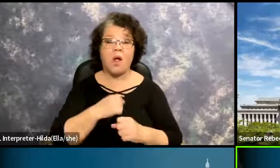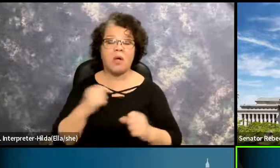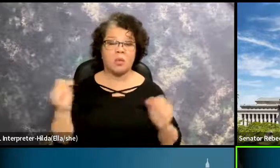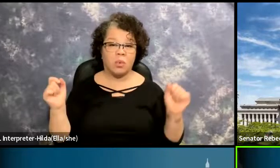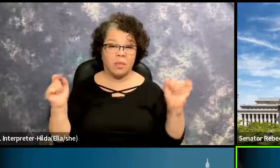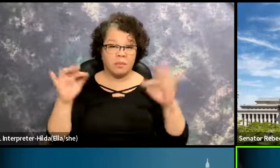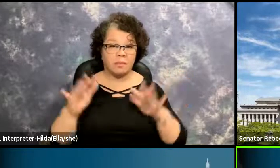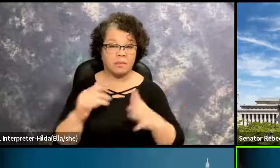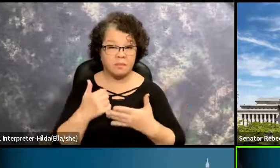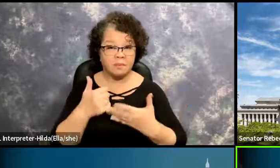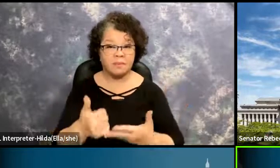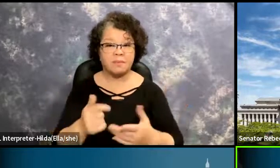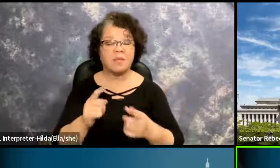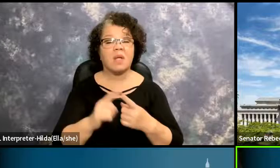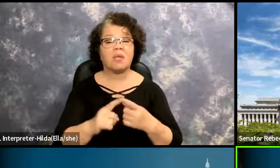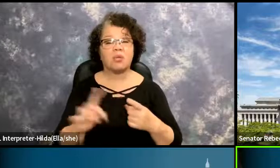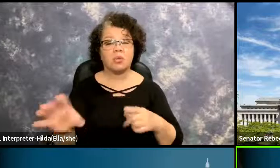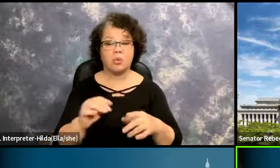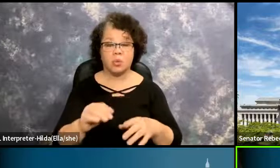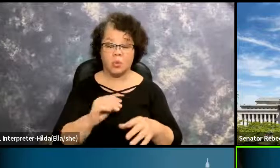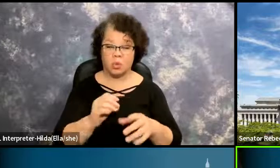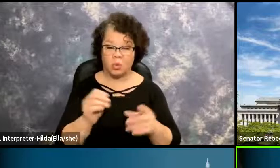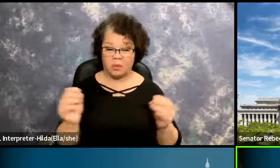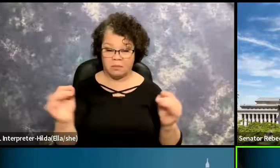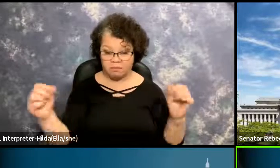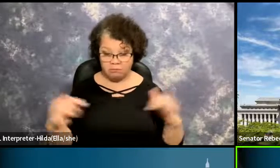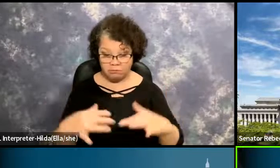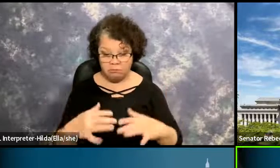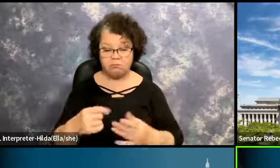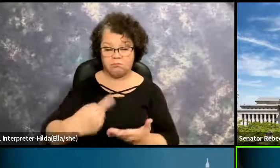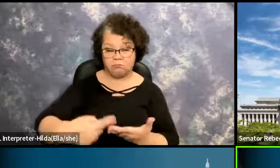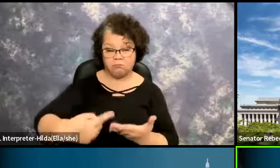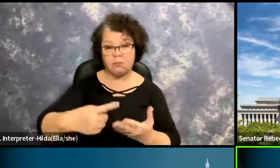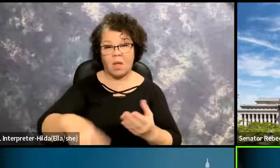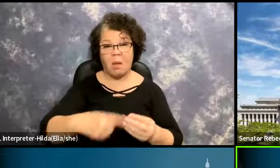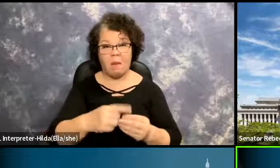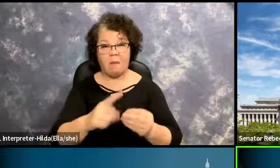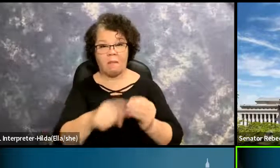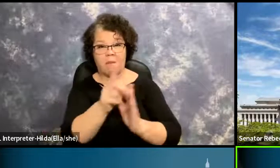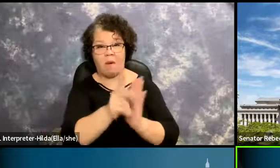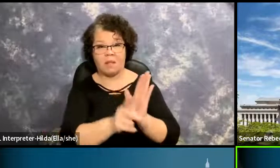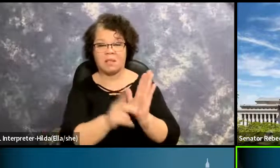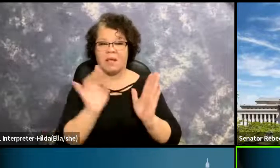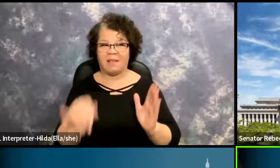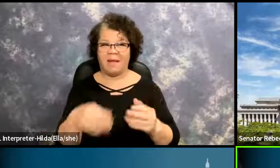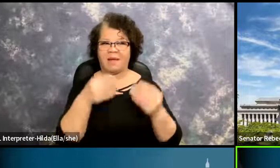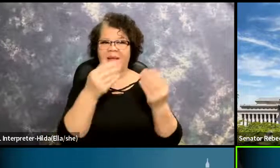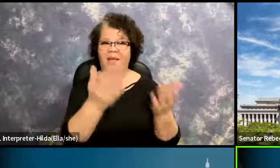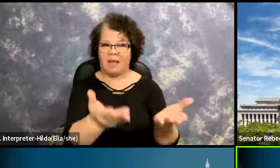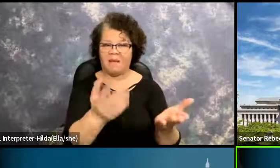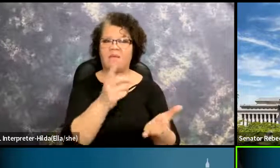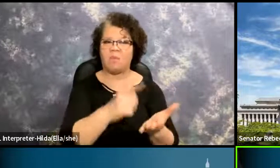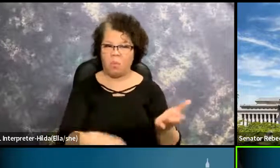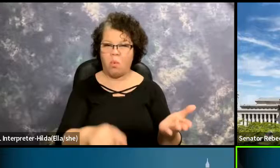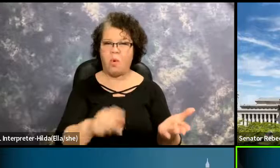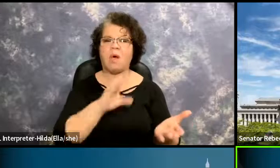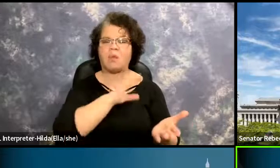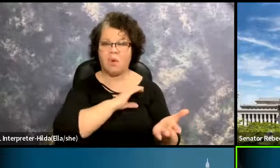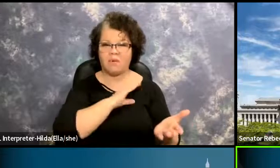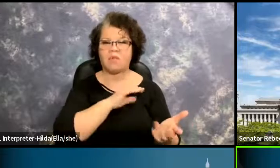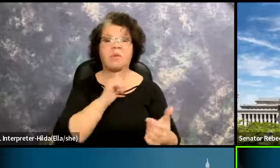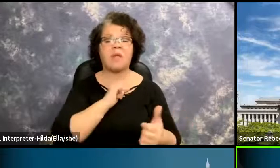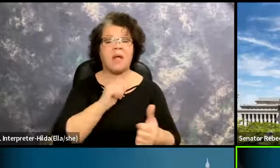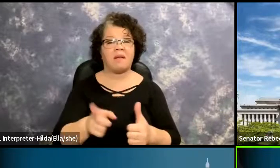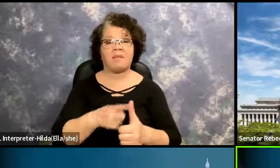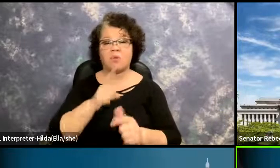needs to shape a policy that we could have that very narrowly gave what law enforcement and other first responders need